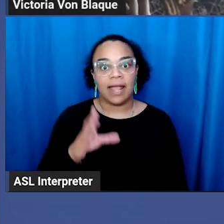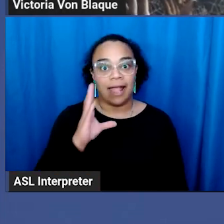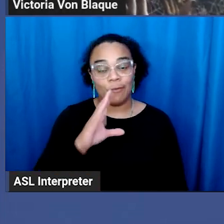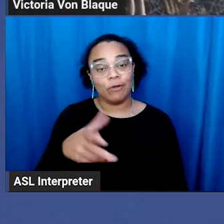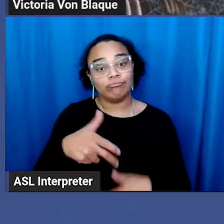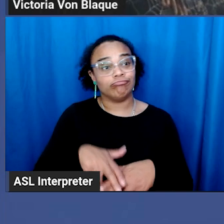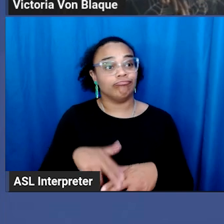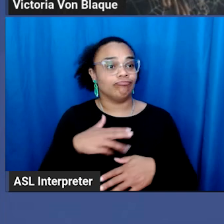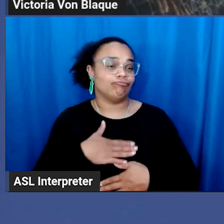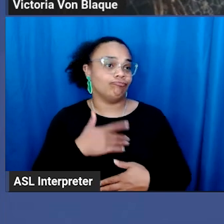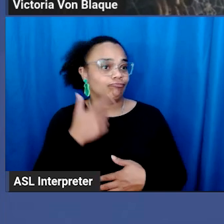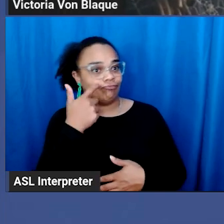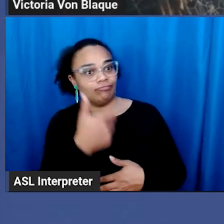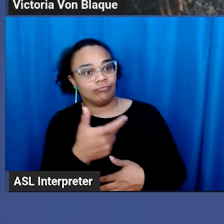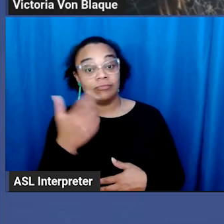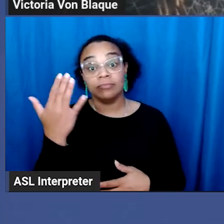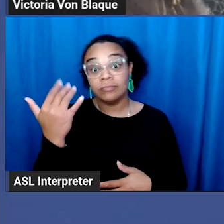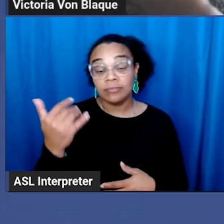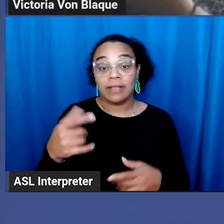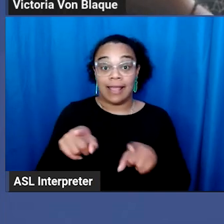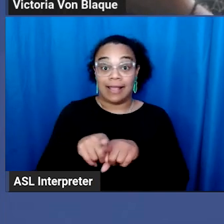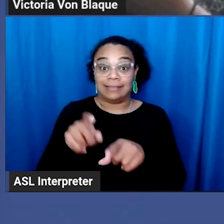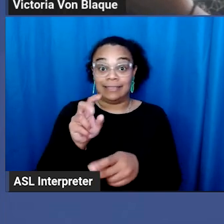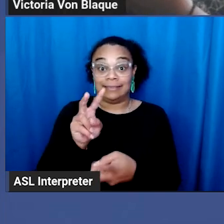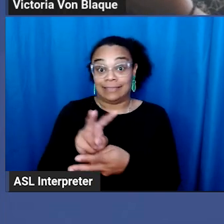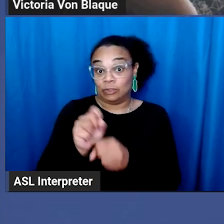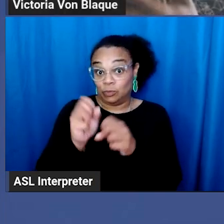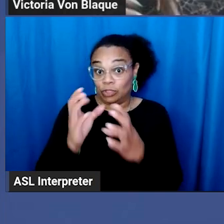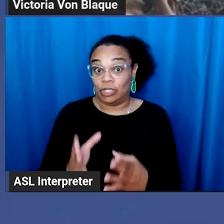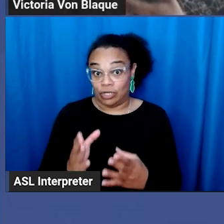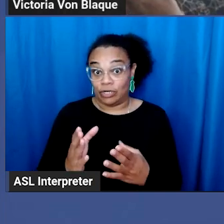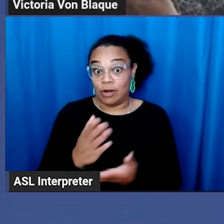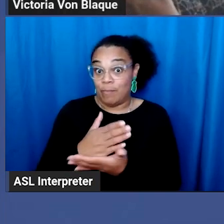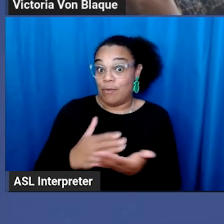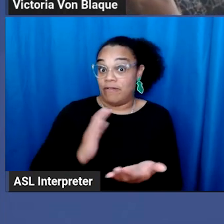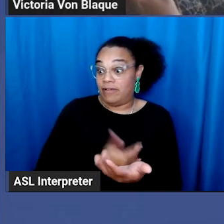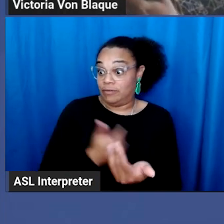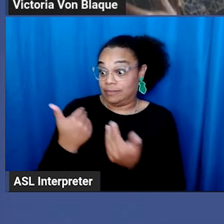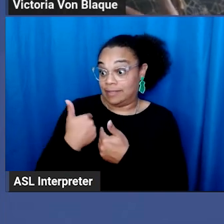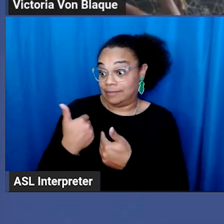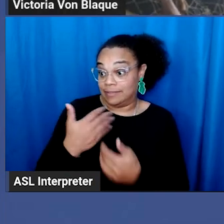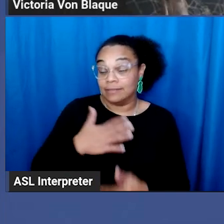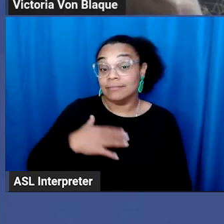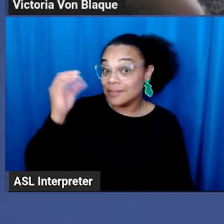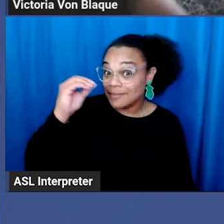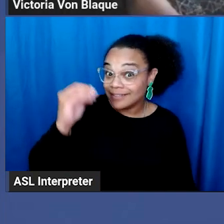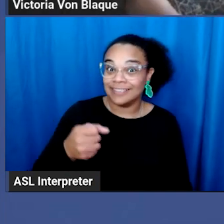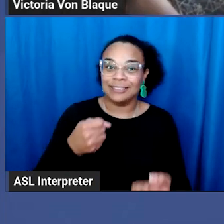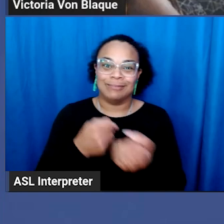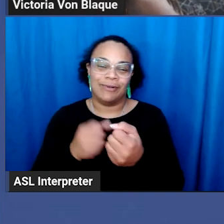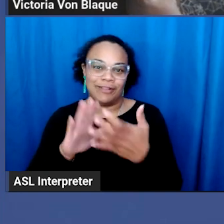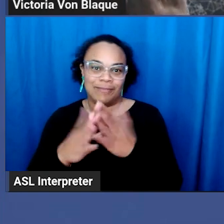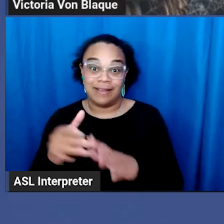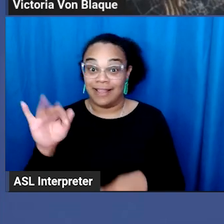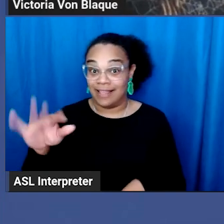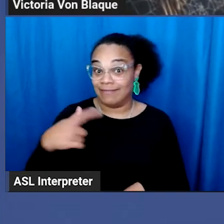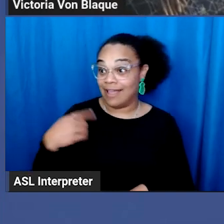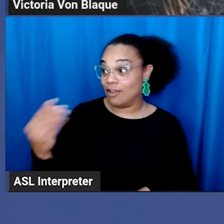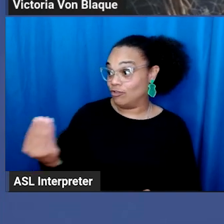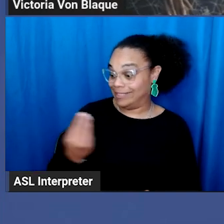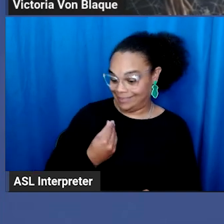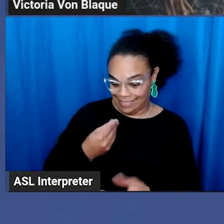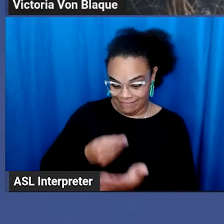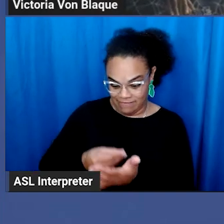patron, because a part of being a sex worker, in my opinion, is to support the community. If I can receive funds, I can also